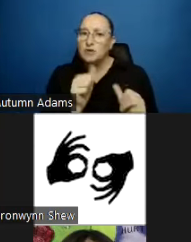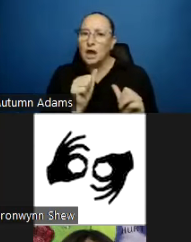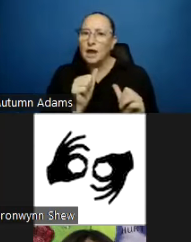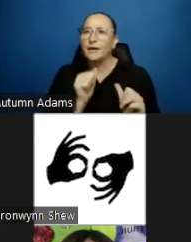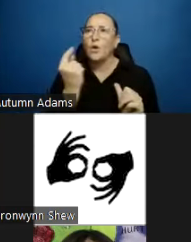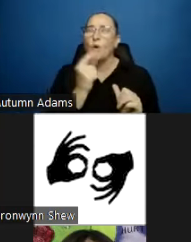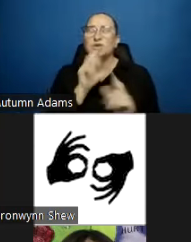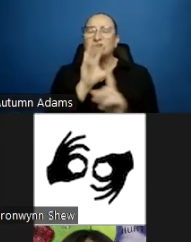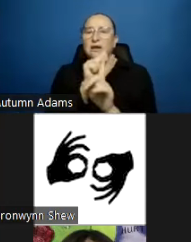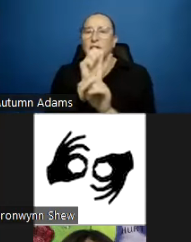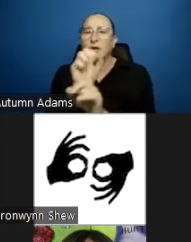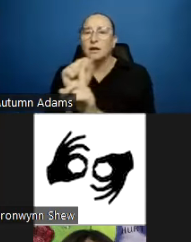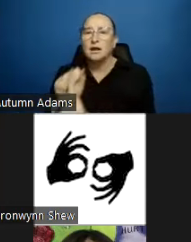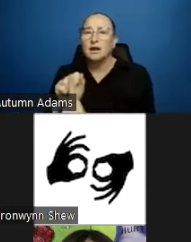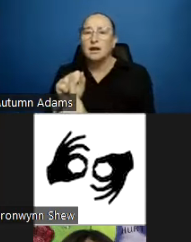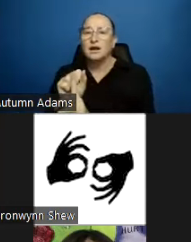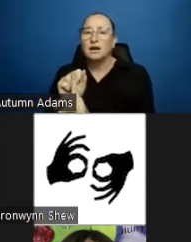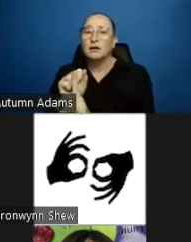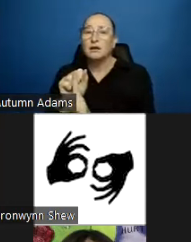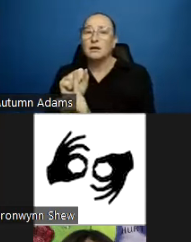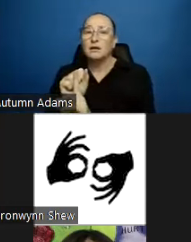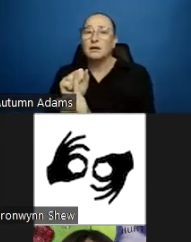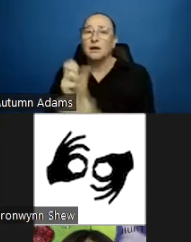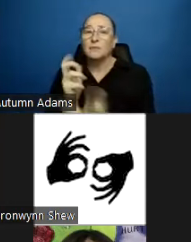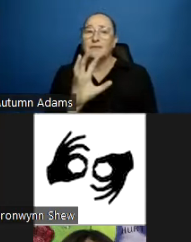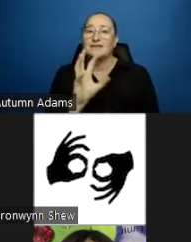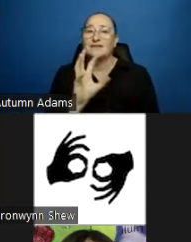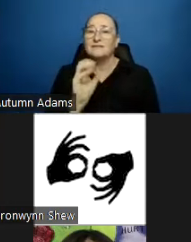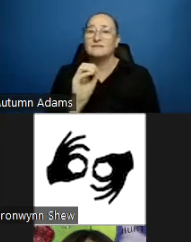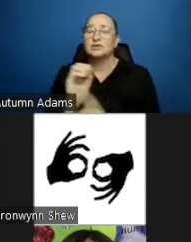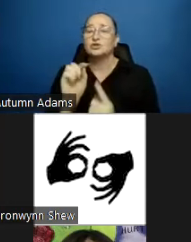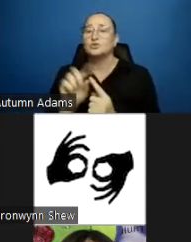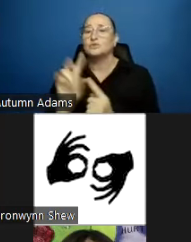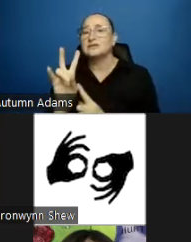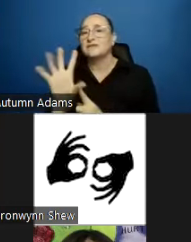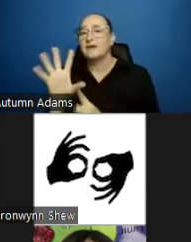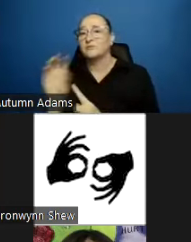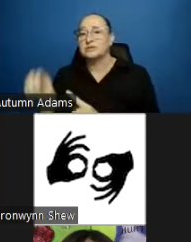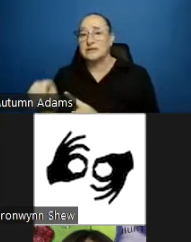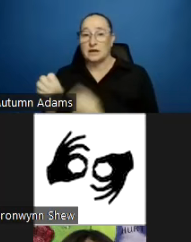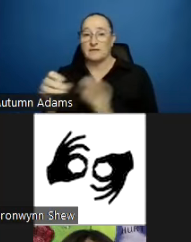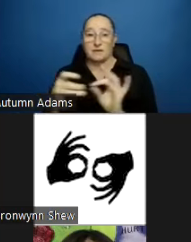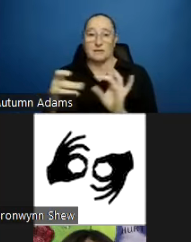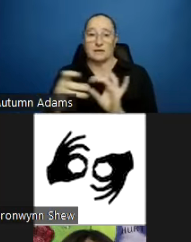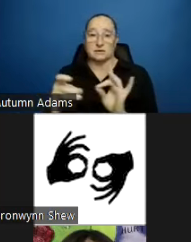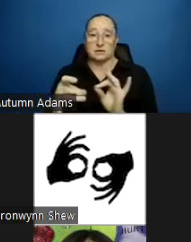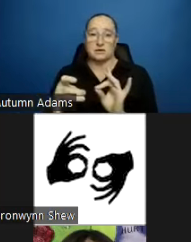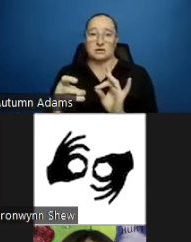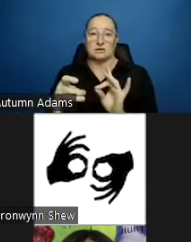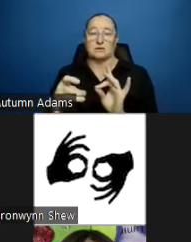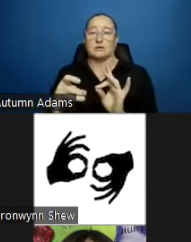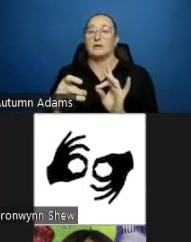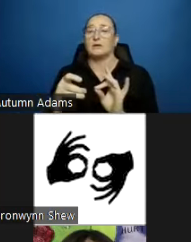maybe 50 to 75% of the message. So that means, 25